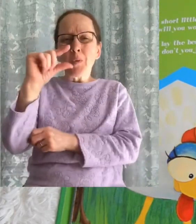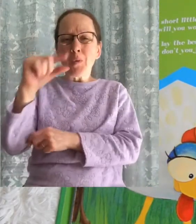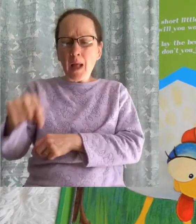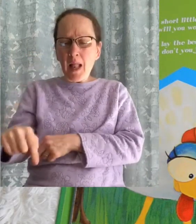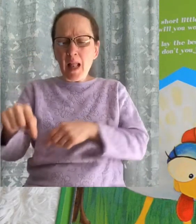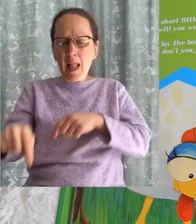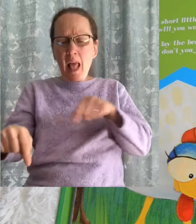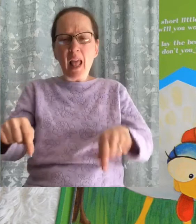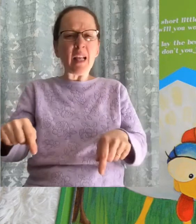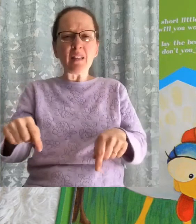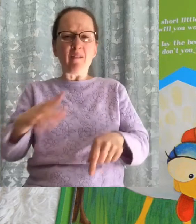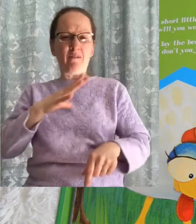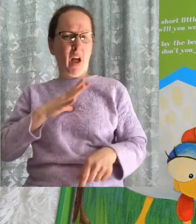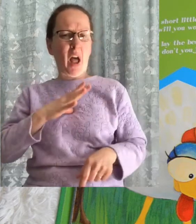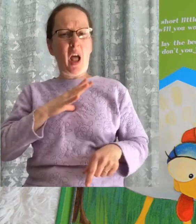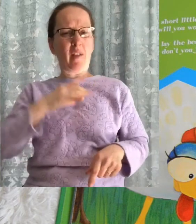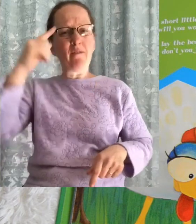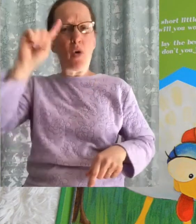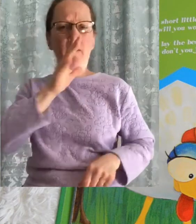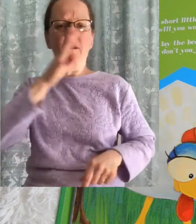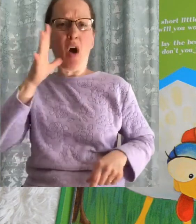Those short little legs may do well on the